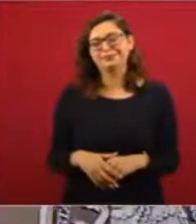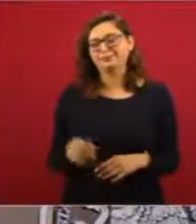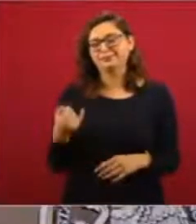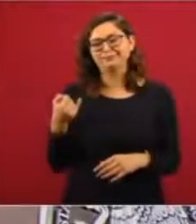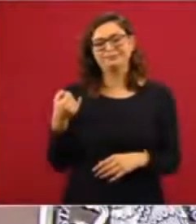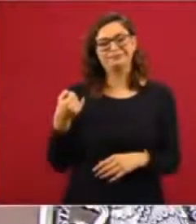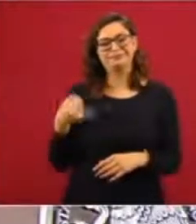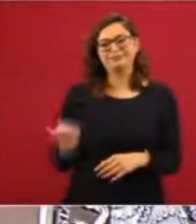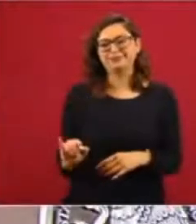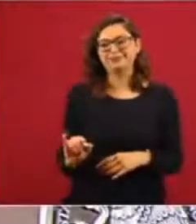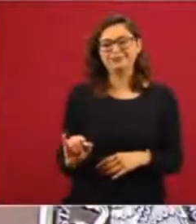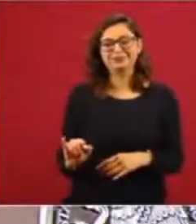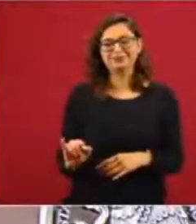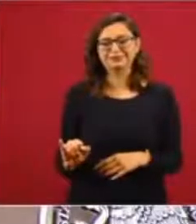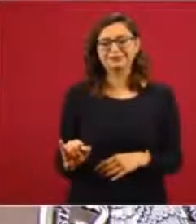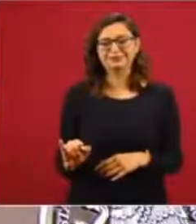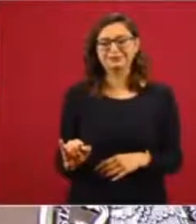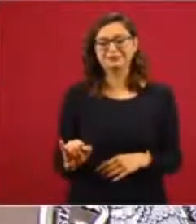que